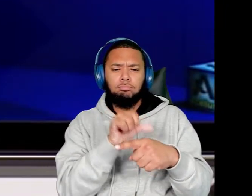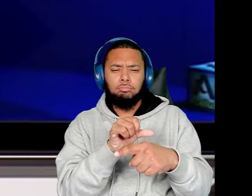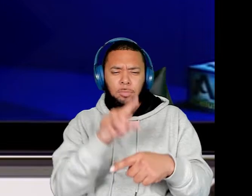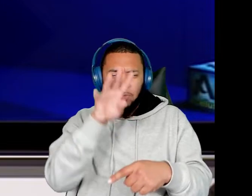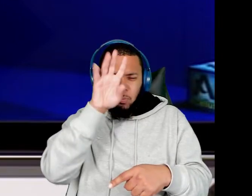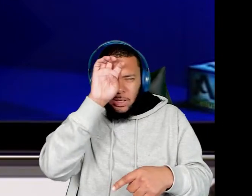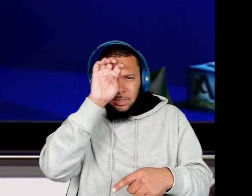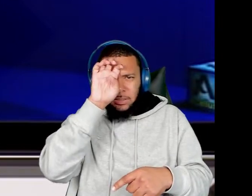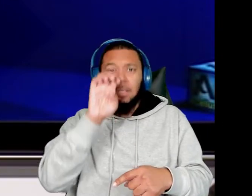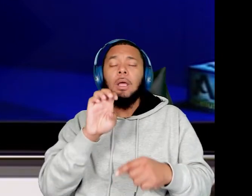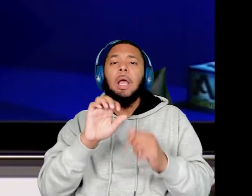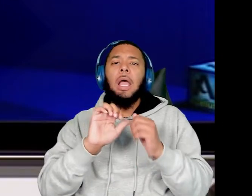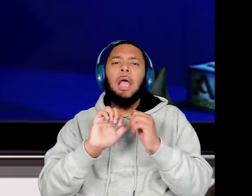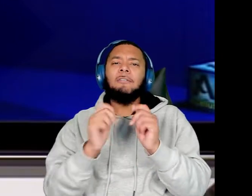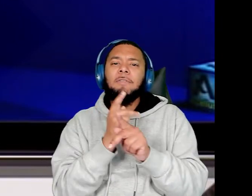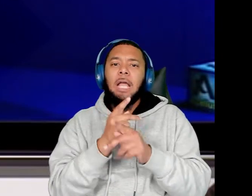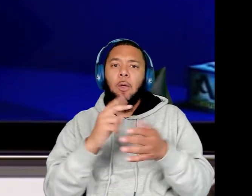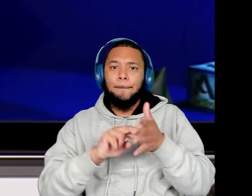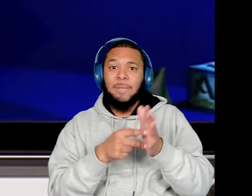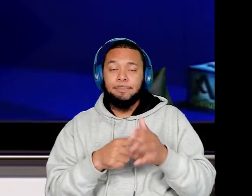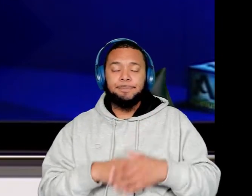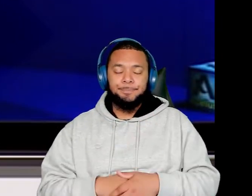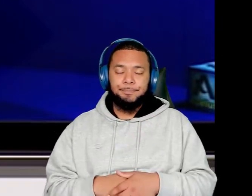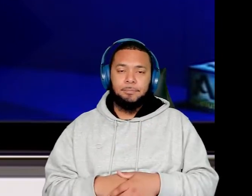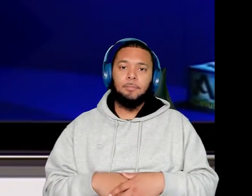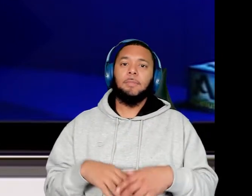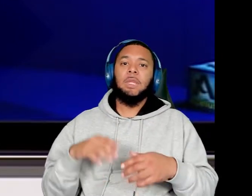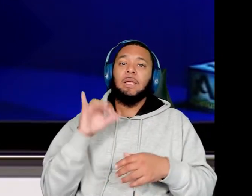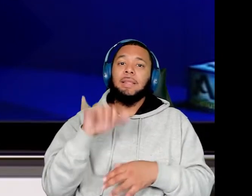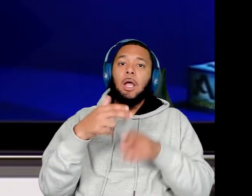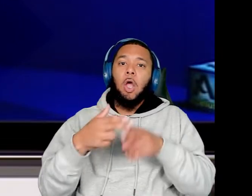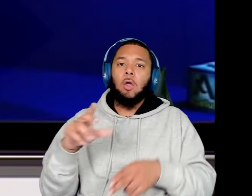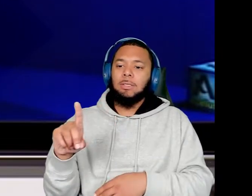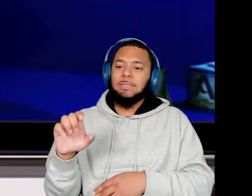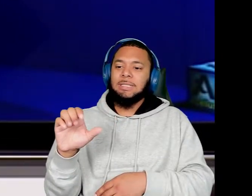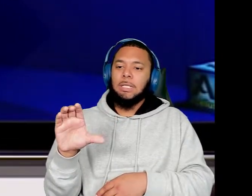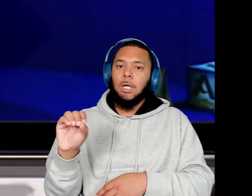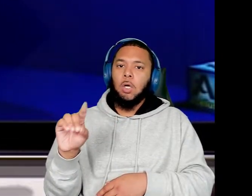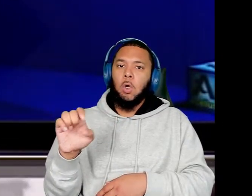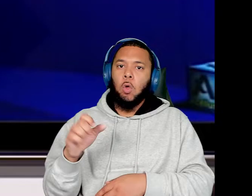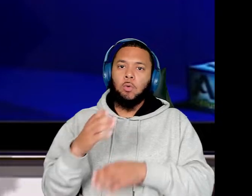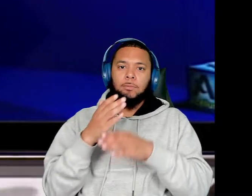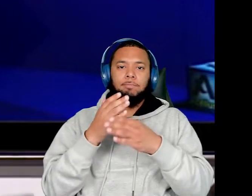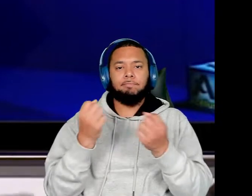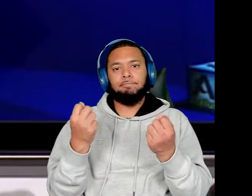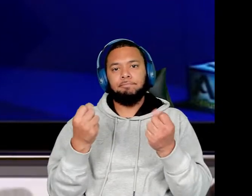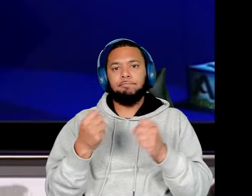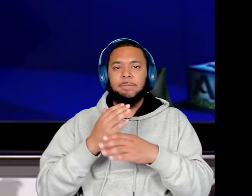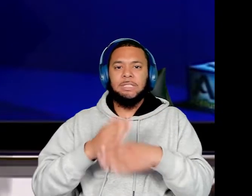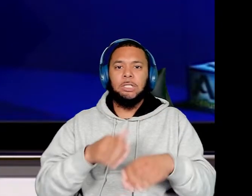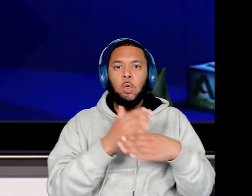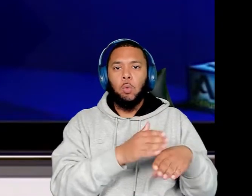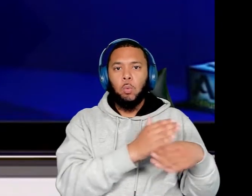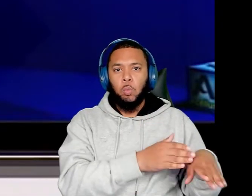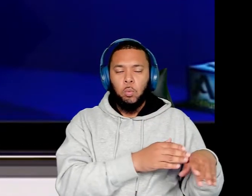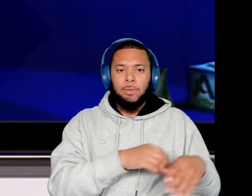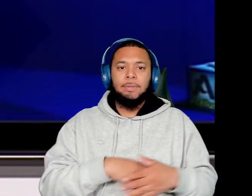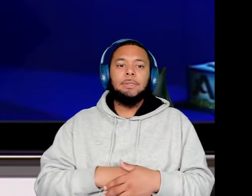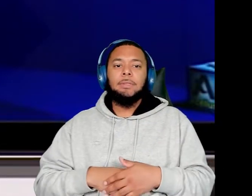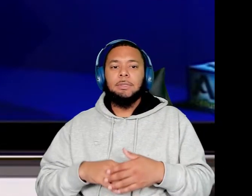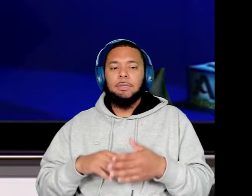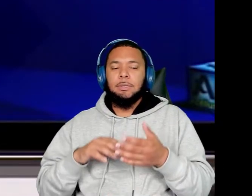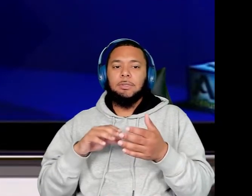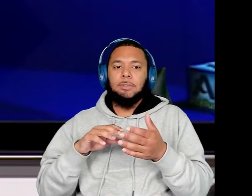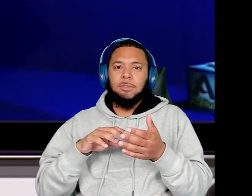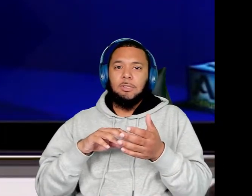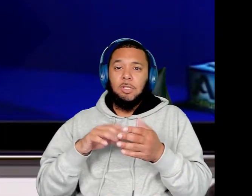And one thing we want to talk about today is decoding these by using word parts. Breaking these words into parts and seeing if